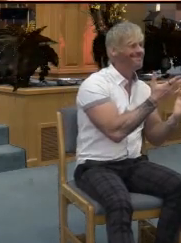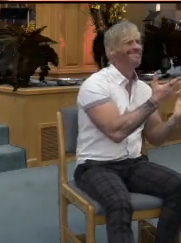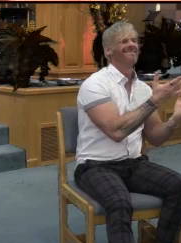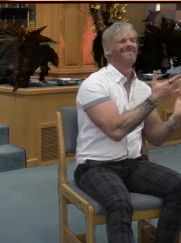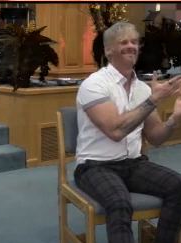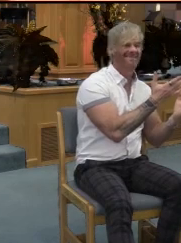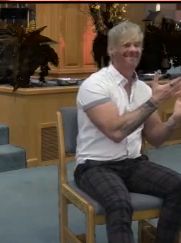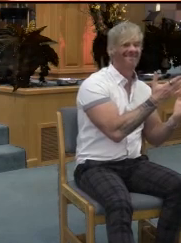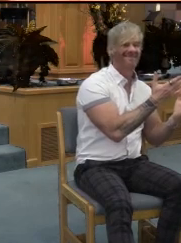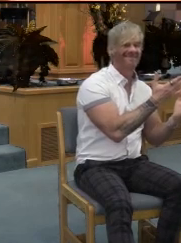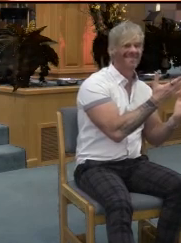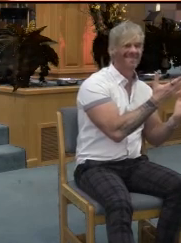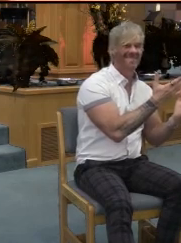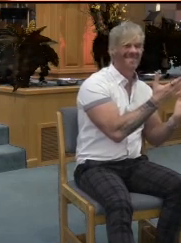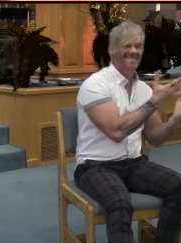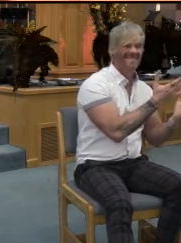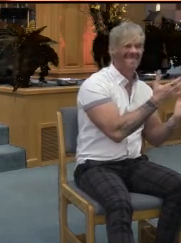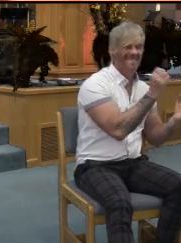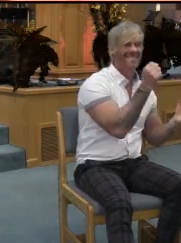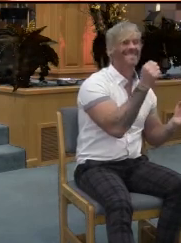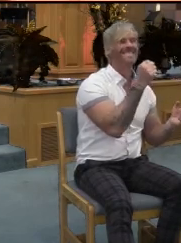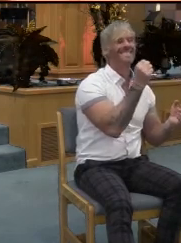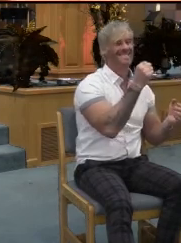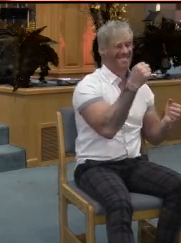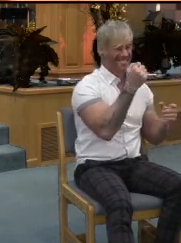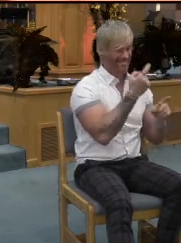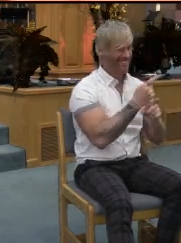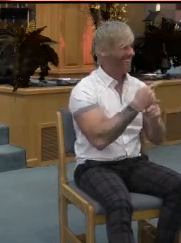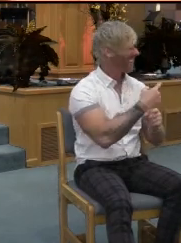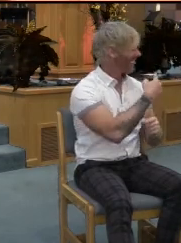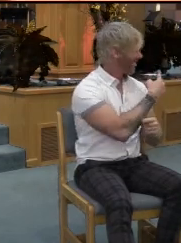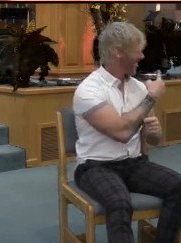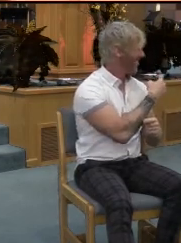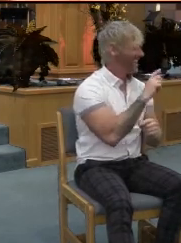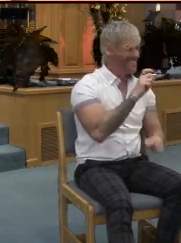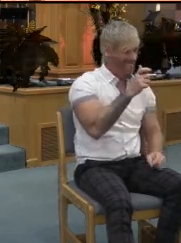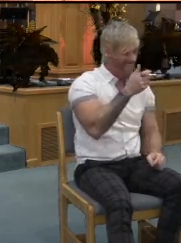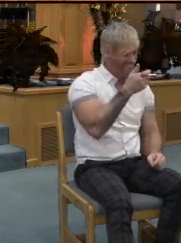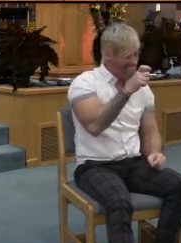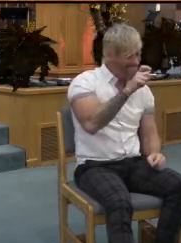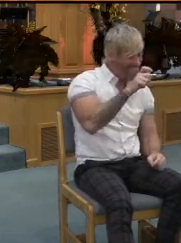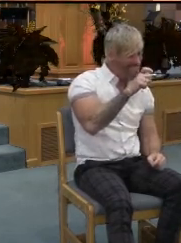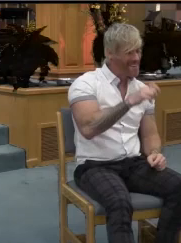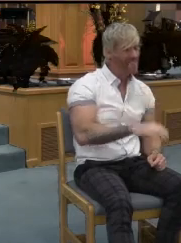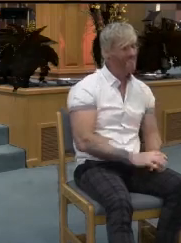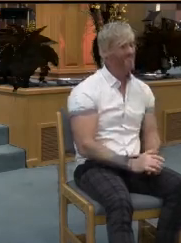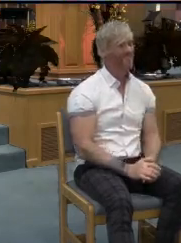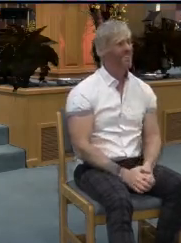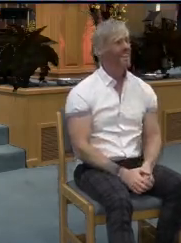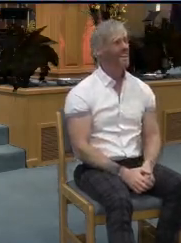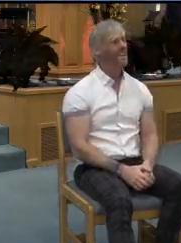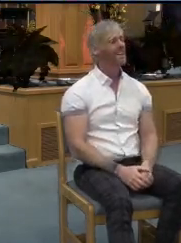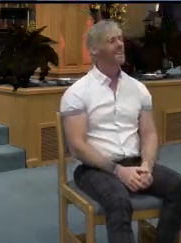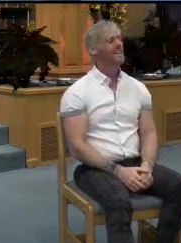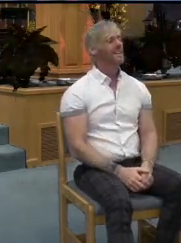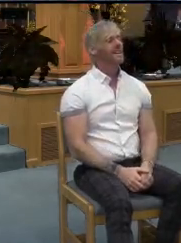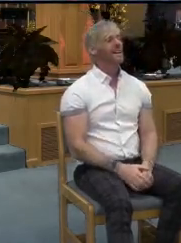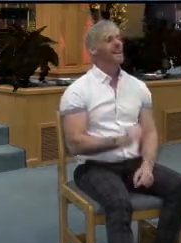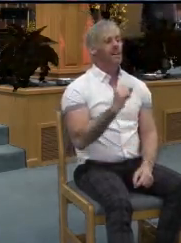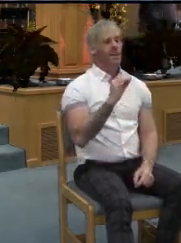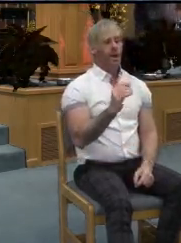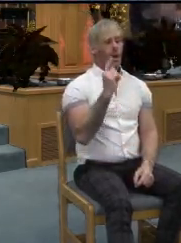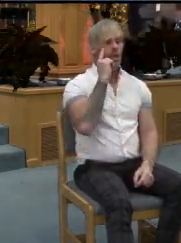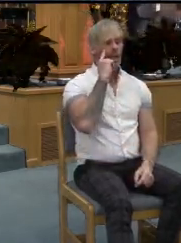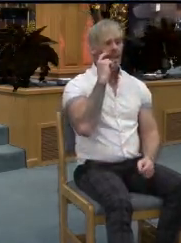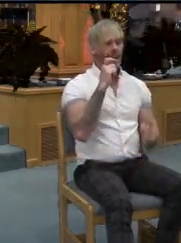Get all they can all they get, and sit on the can. Thinking that sitting on that can will bring them security